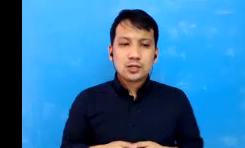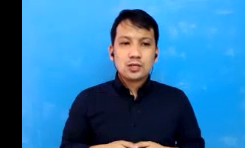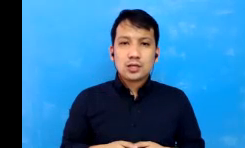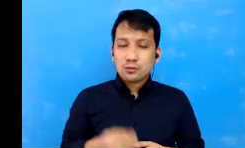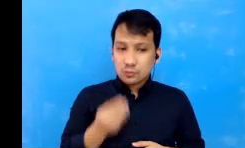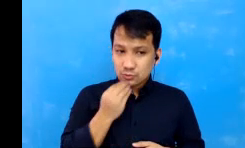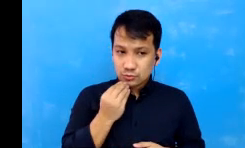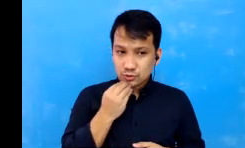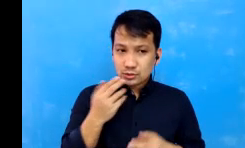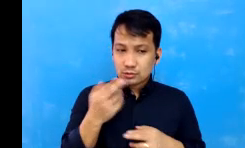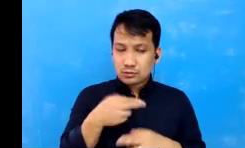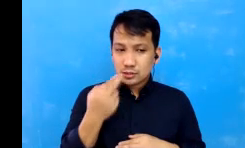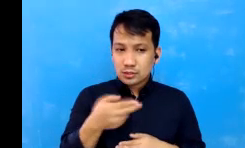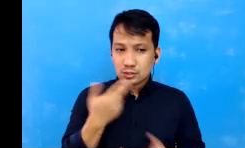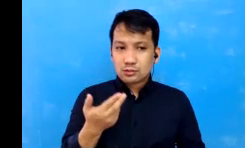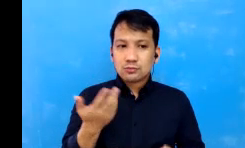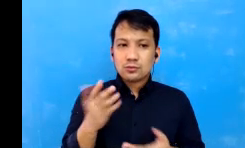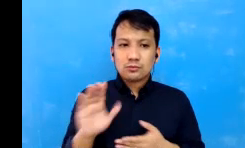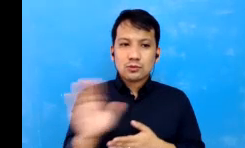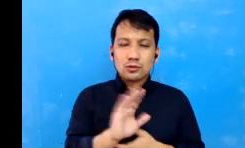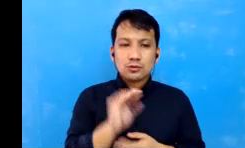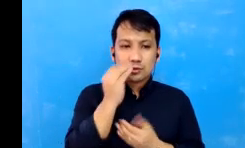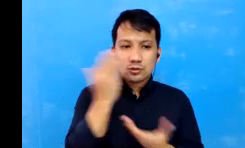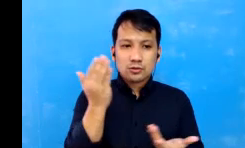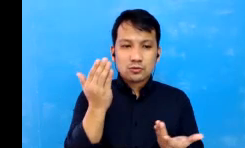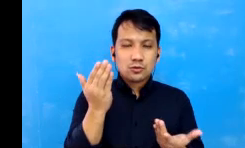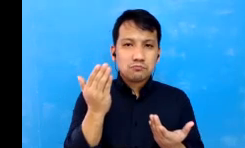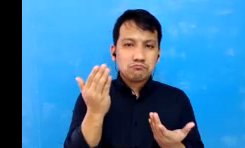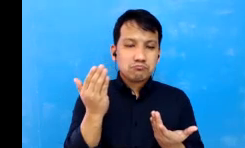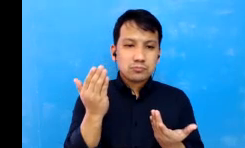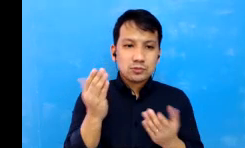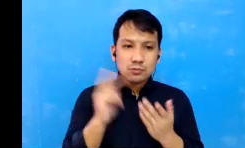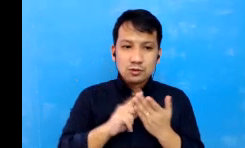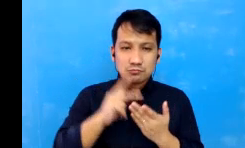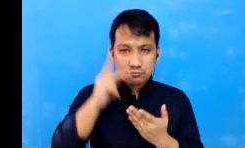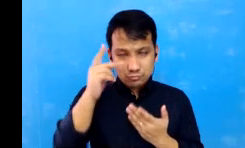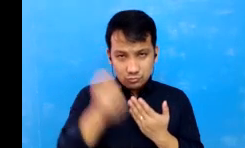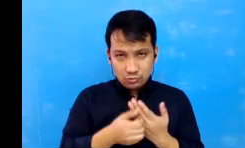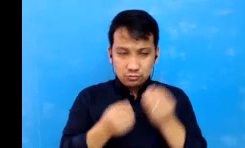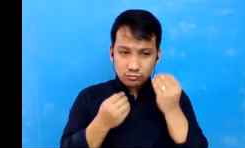Nutri-Rice under PNAP, Dietary Supplementation Program.